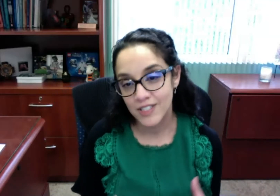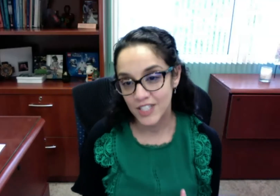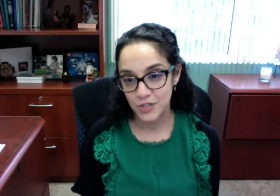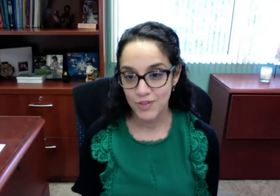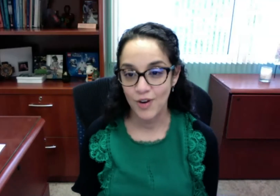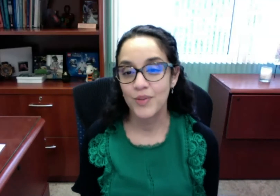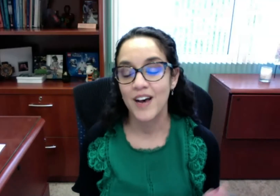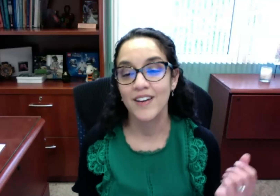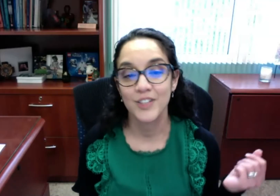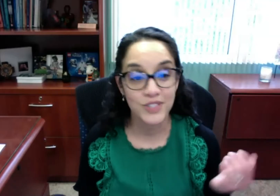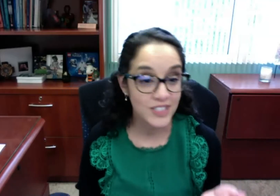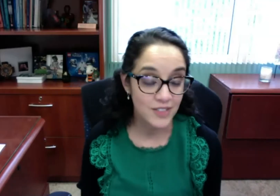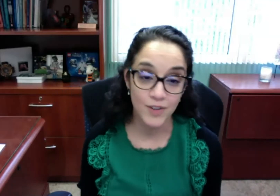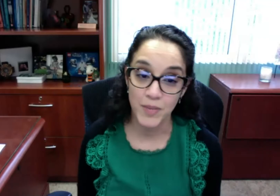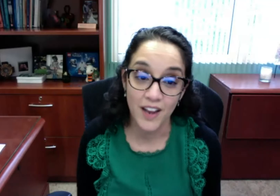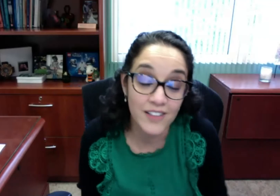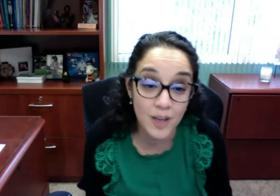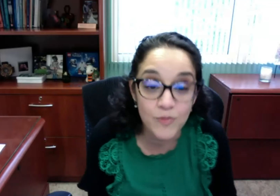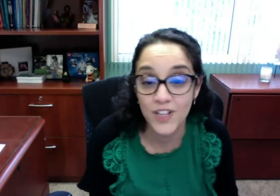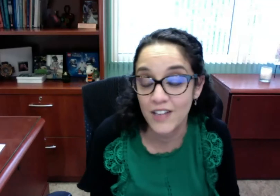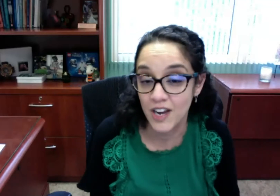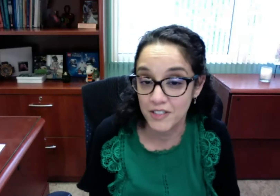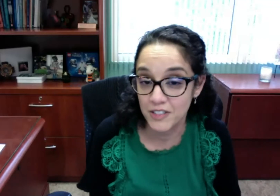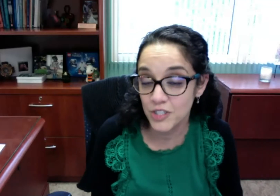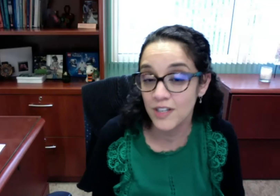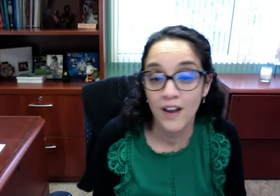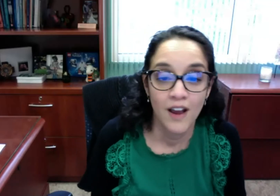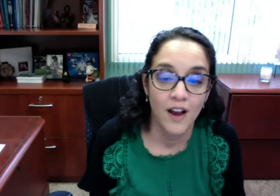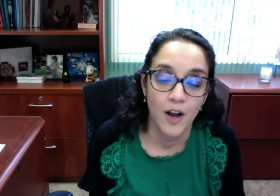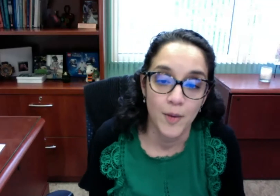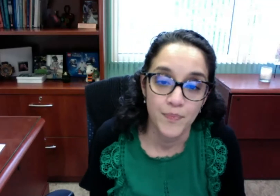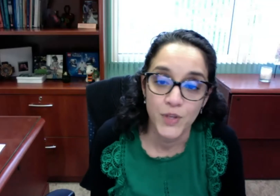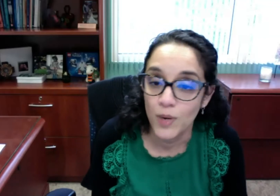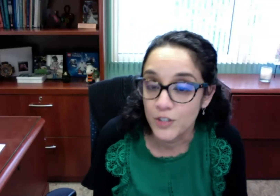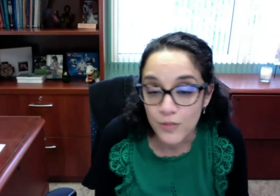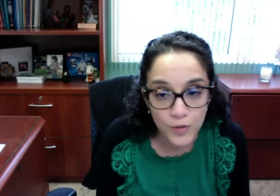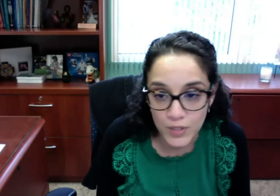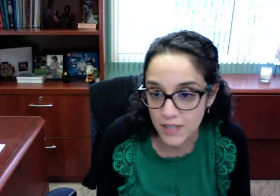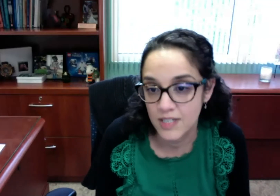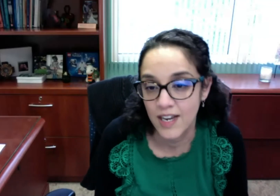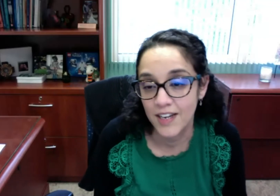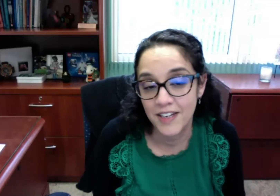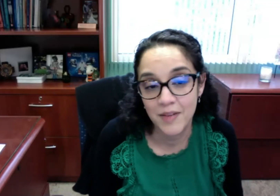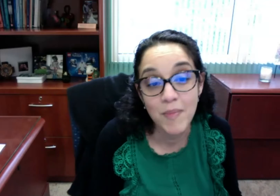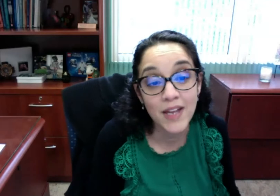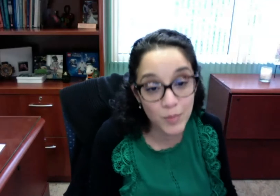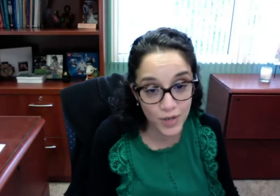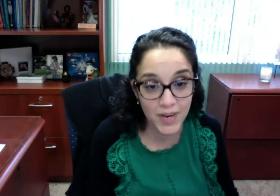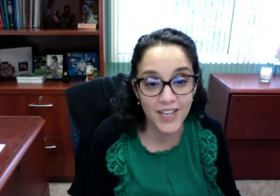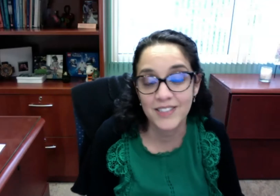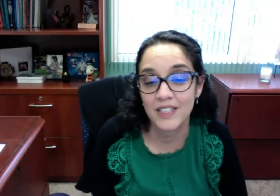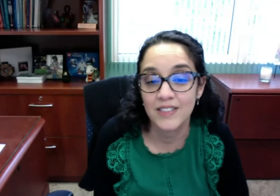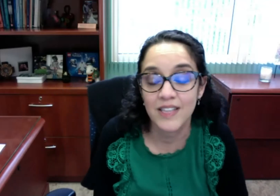proud to let you know that your CSUN Familia is up for that challenge. The wonderful folks here tonight and many